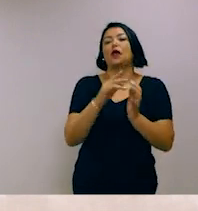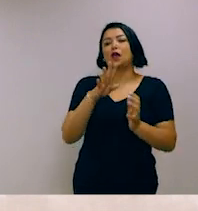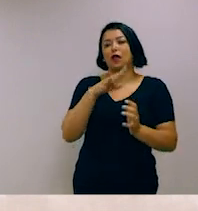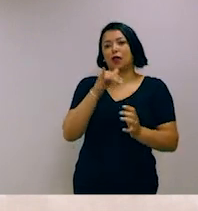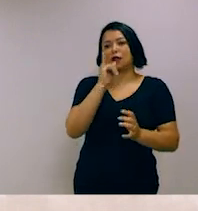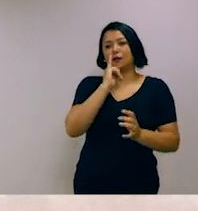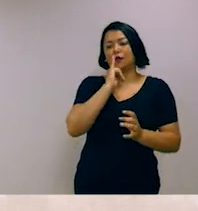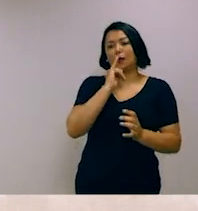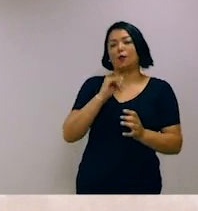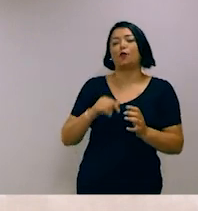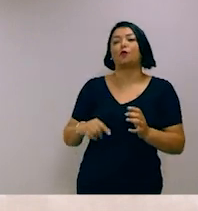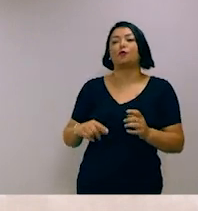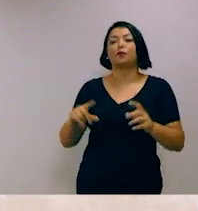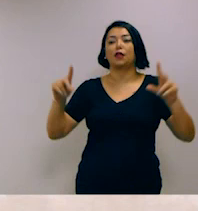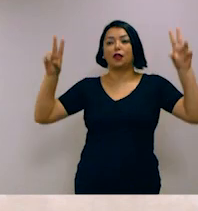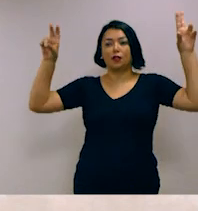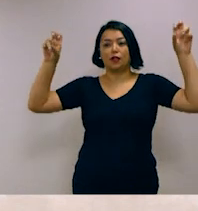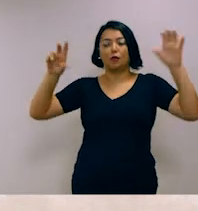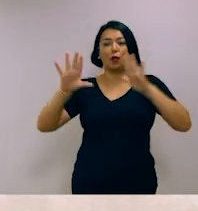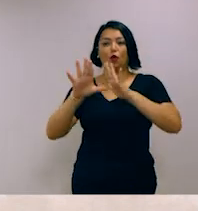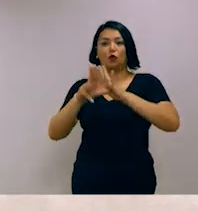We have